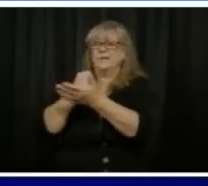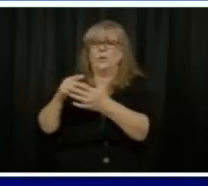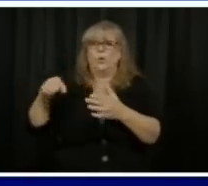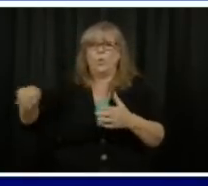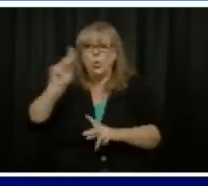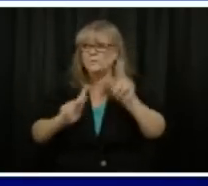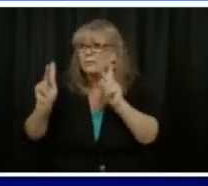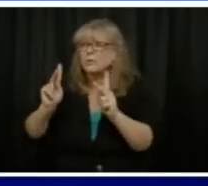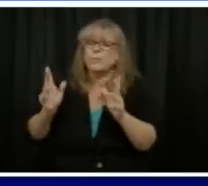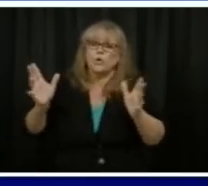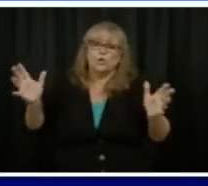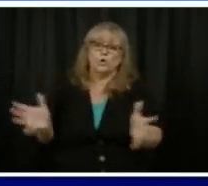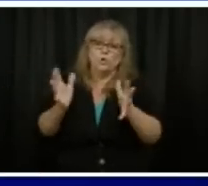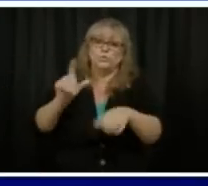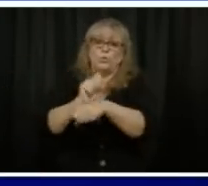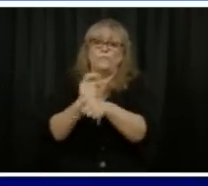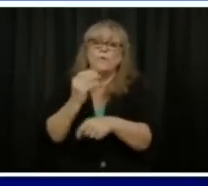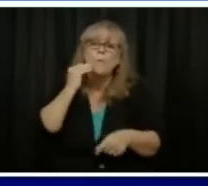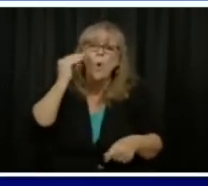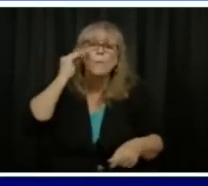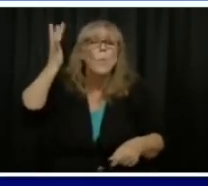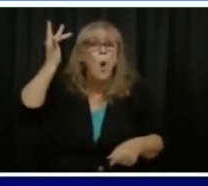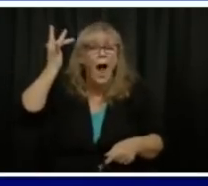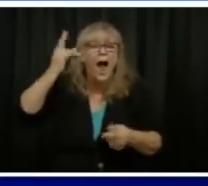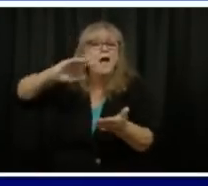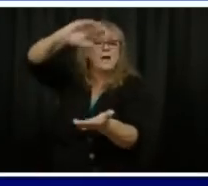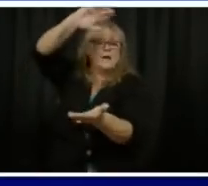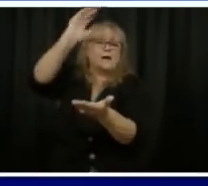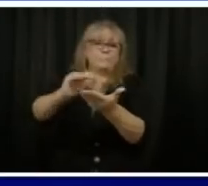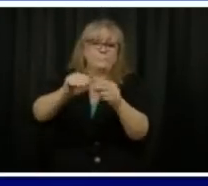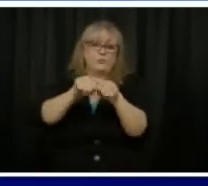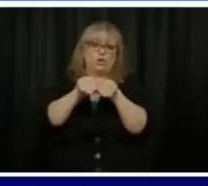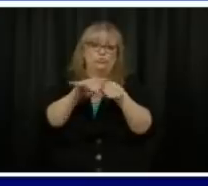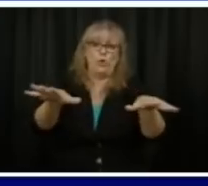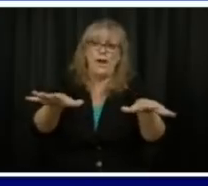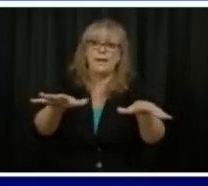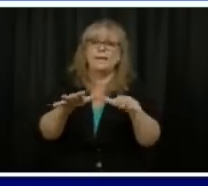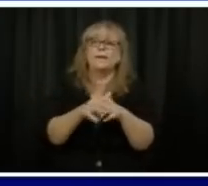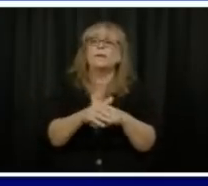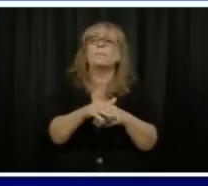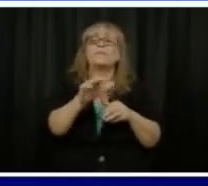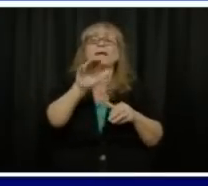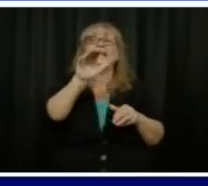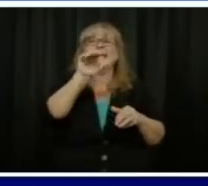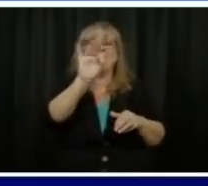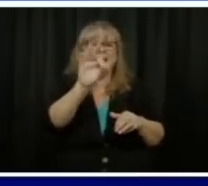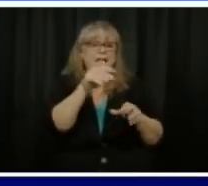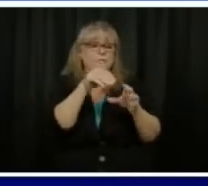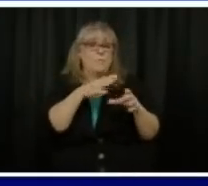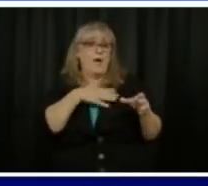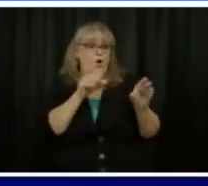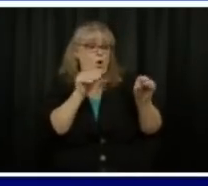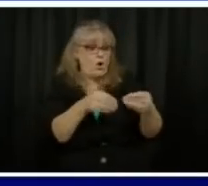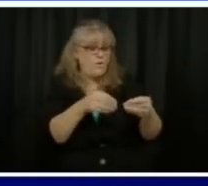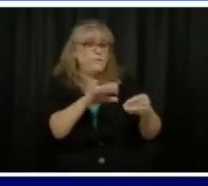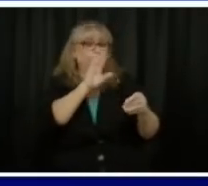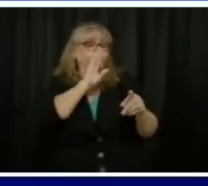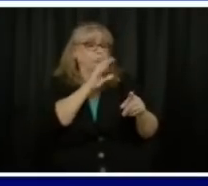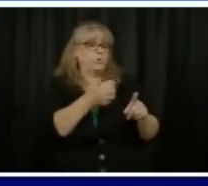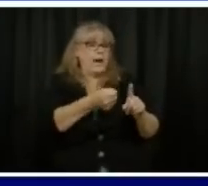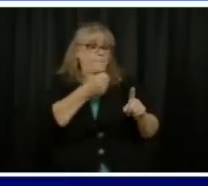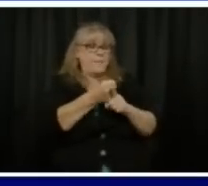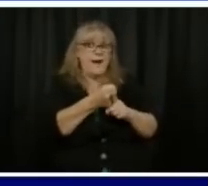at your office, which could mean your office has to close for a period of time. Many in the state have had to close for a week or two because they've had an outbreak. You